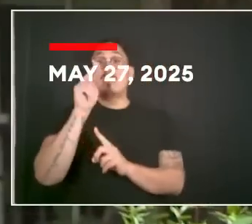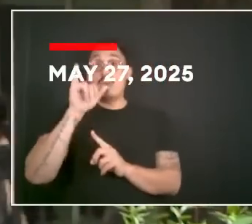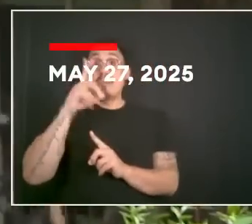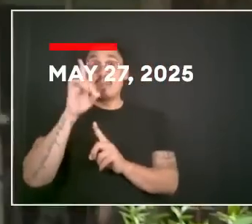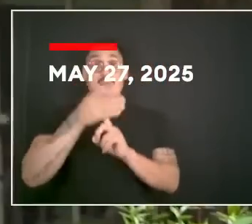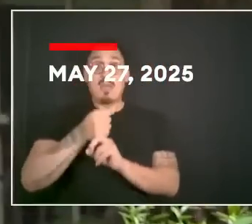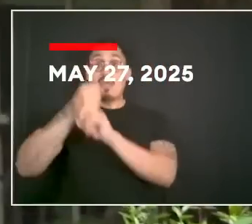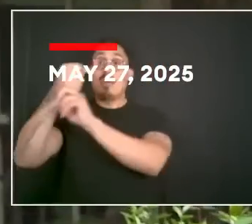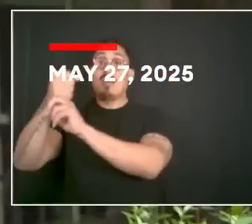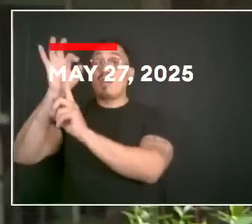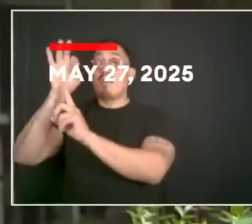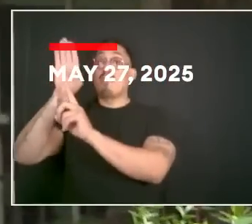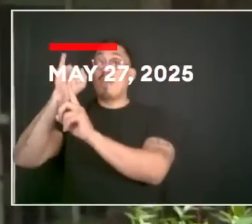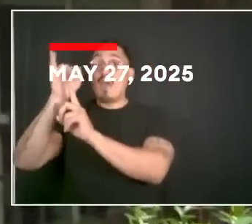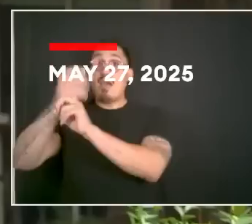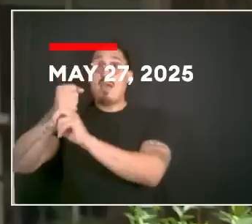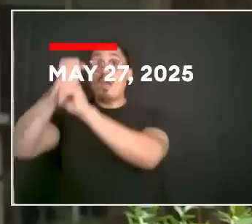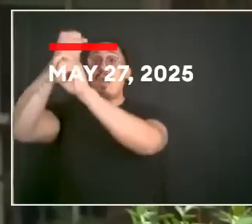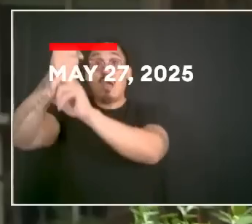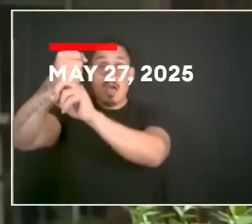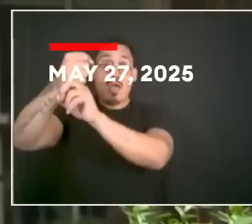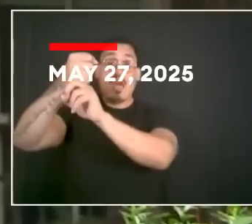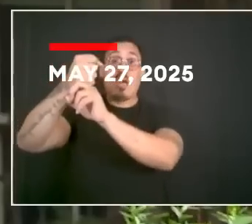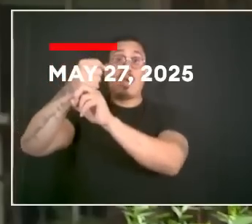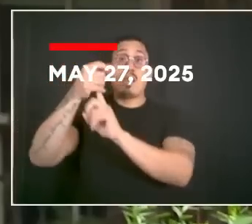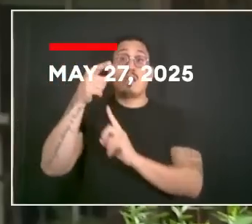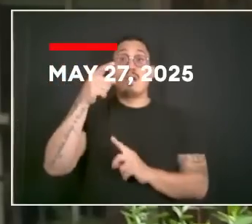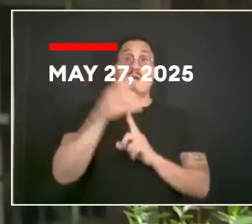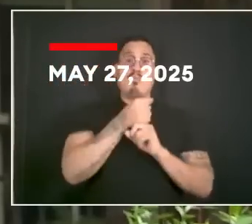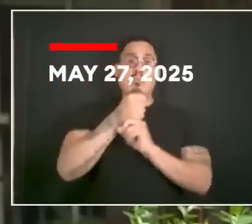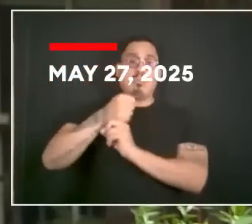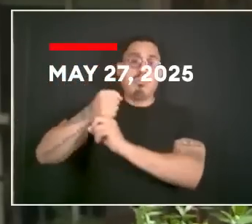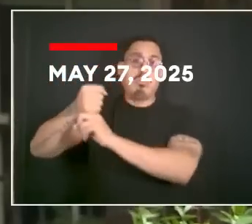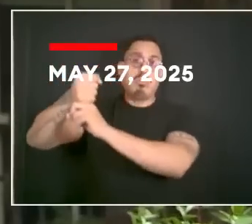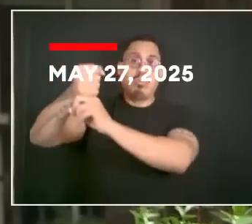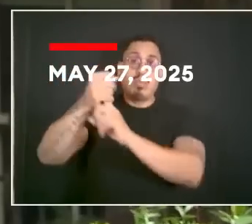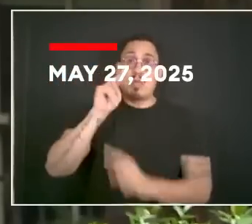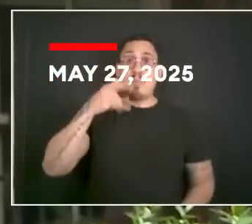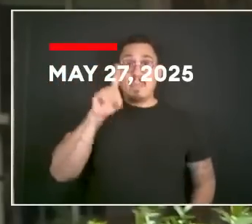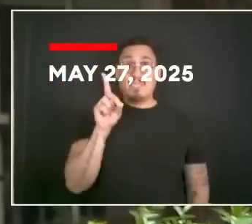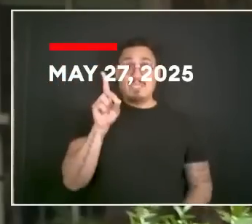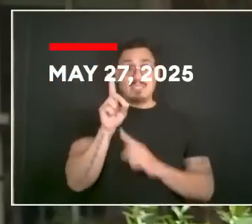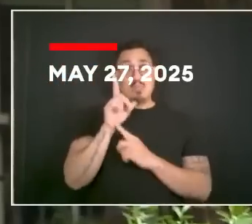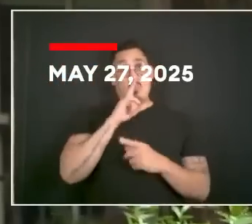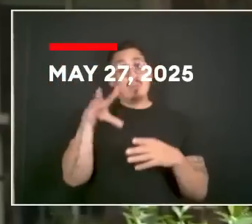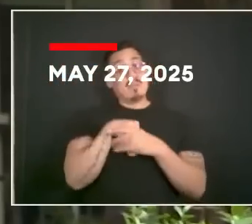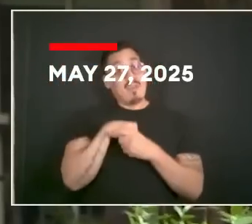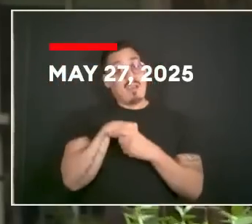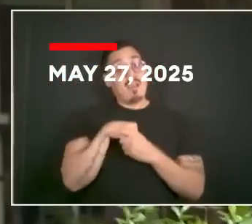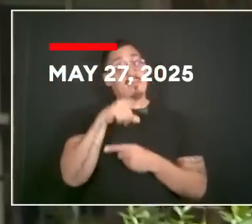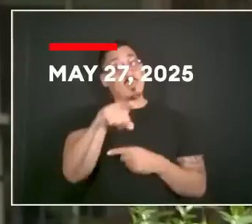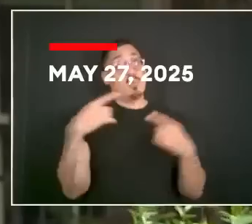currently at CCOP. And this is an example where the NYPD was involved. Can you give us a little bit more information about what happened